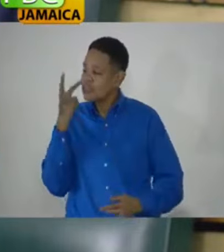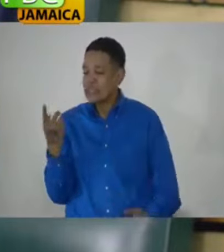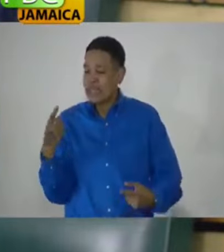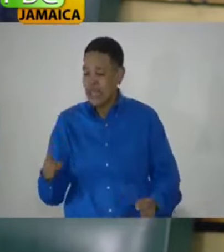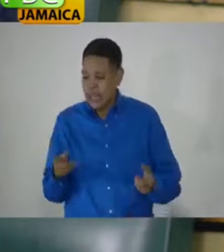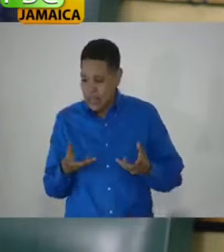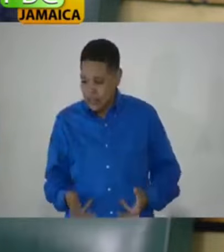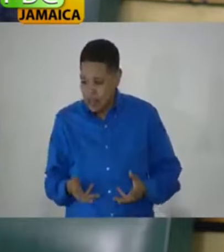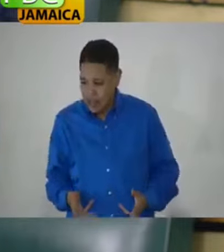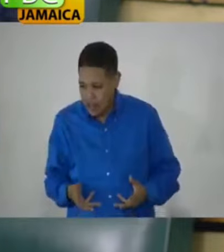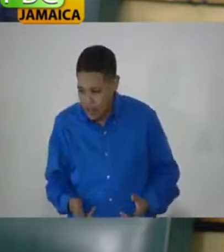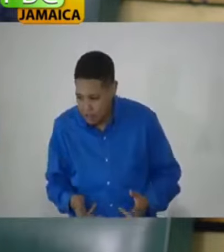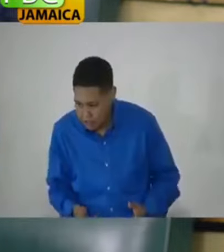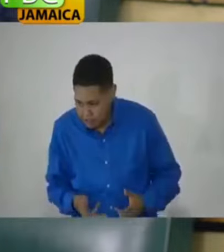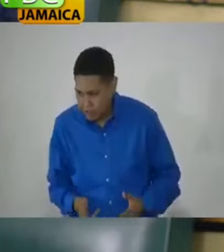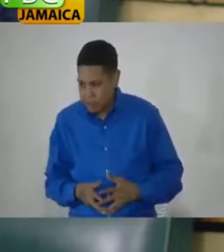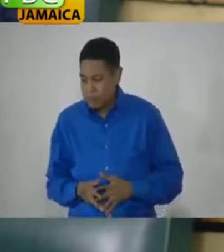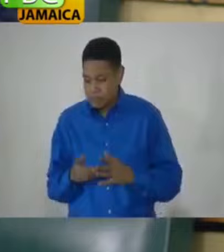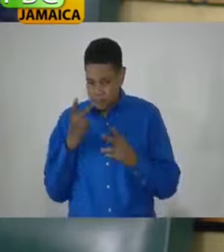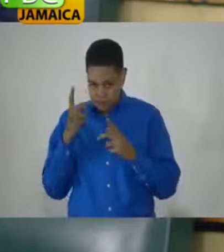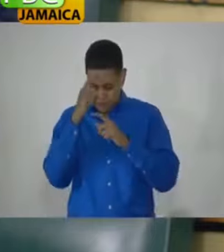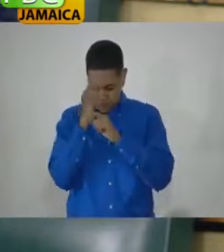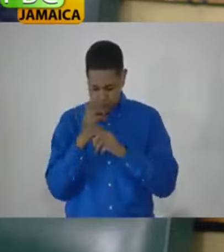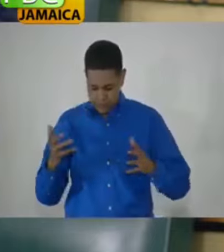right before our very eyes.